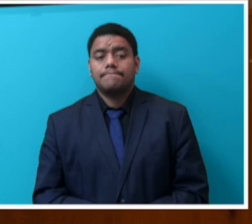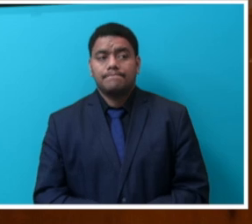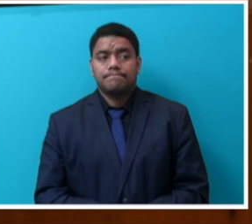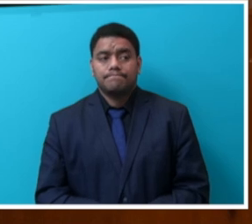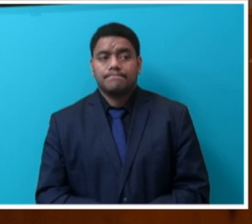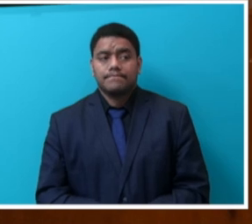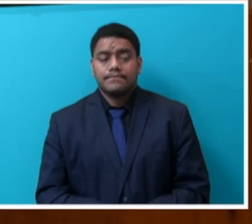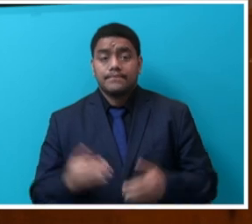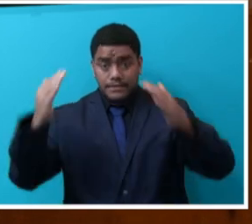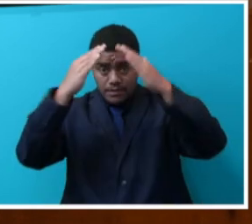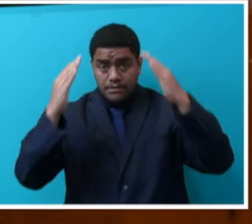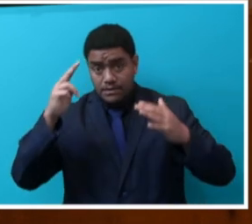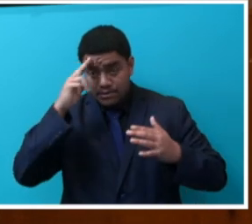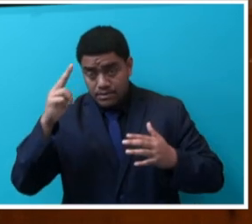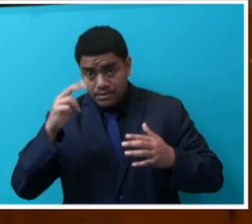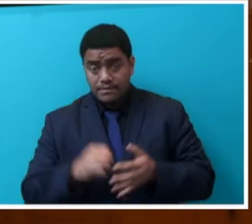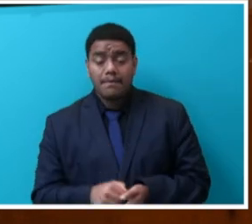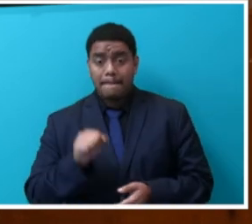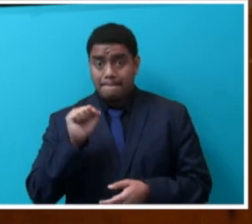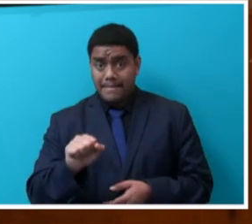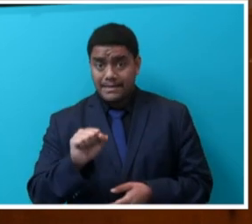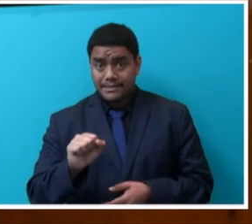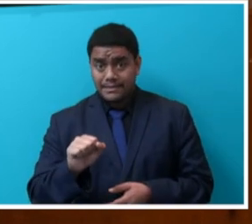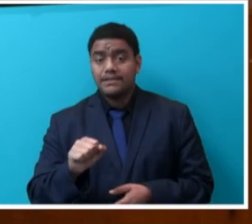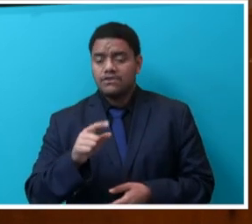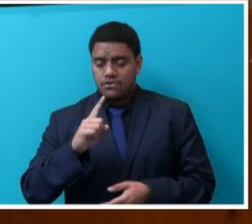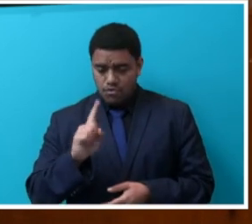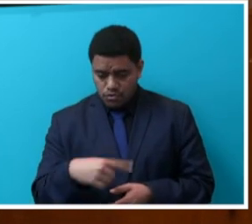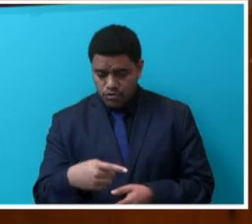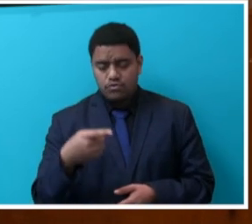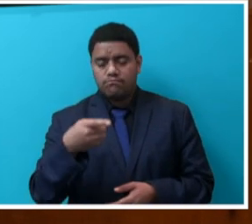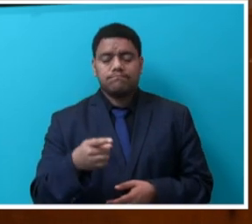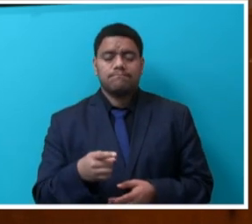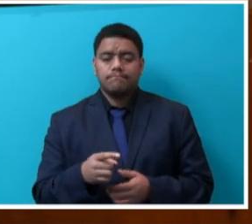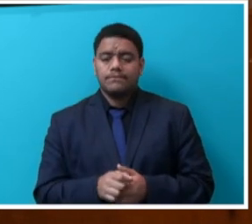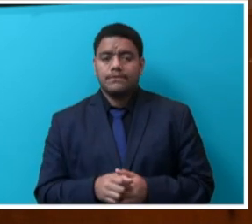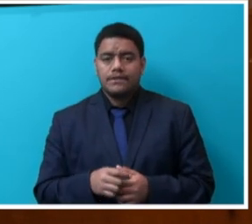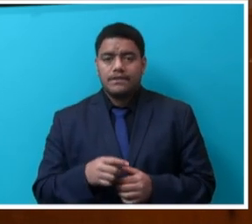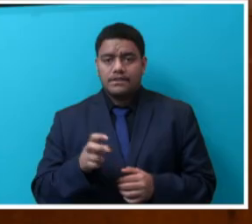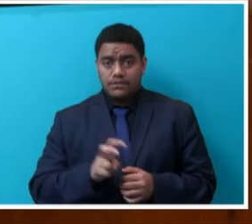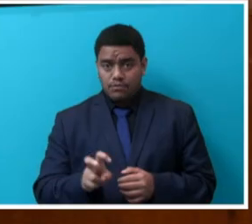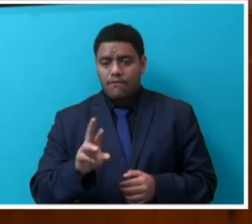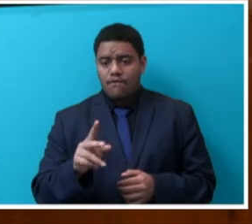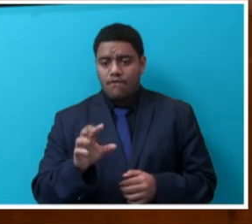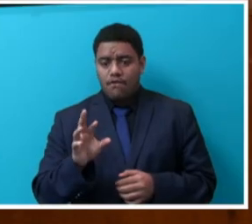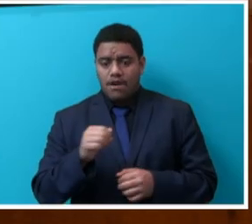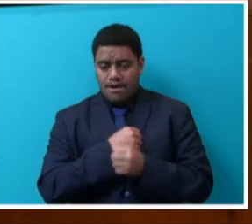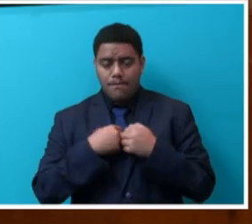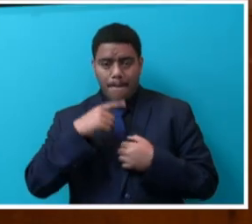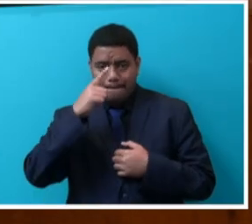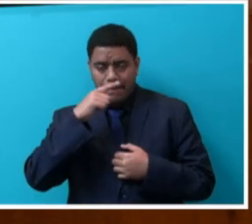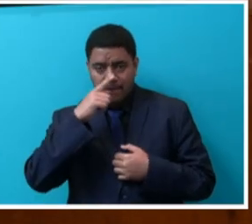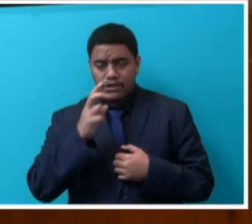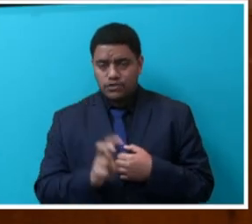Speaker, the buses remain the primary mode of public transport in Fiji. A phased rollout was